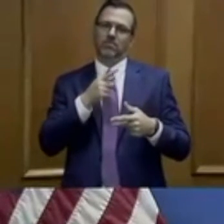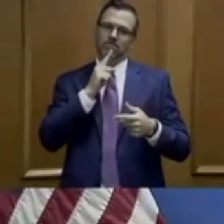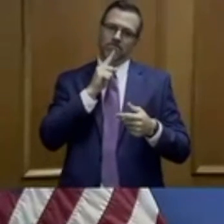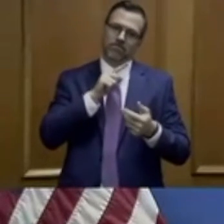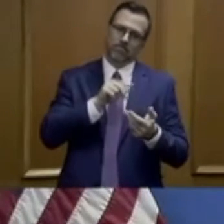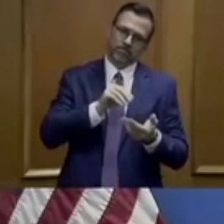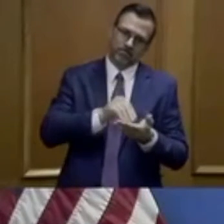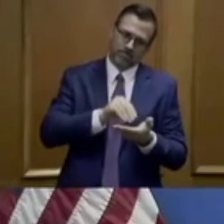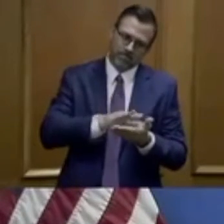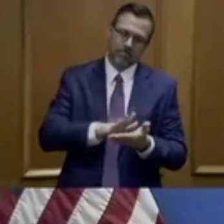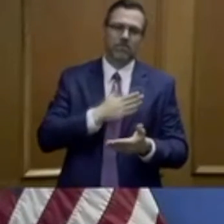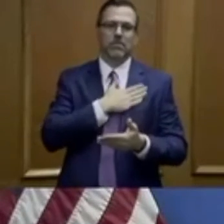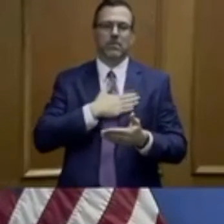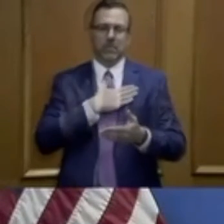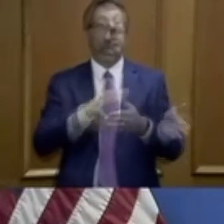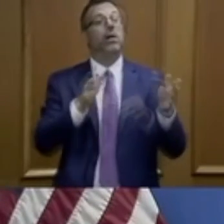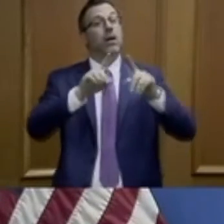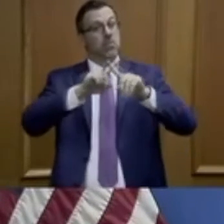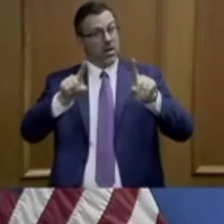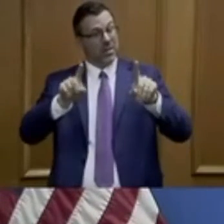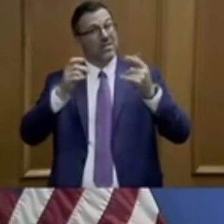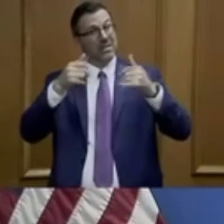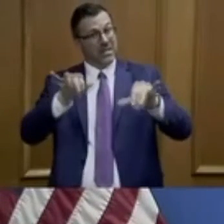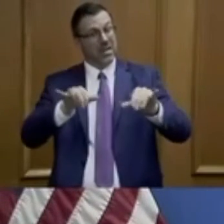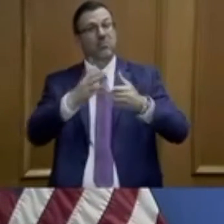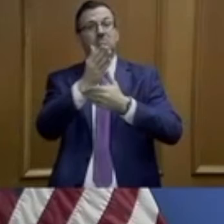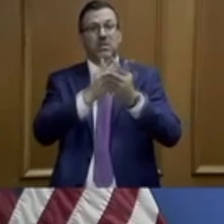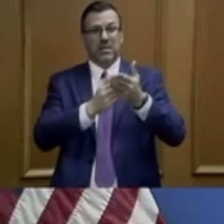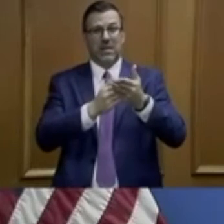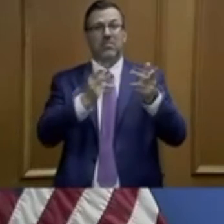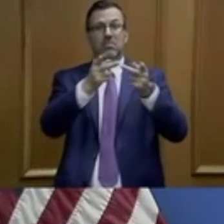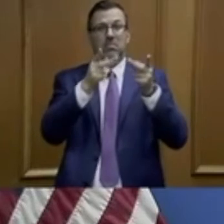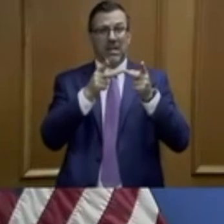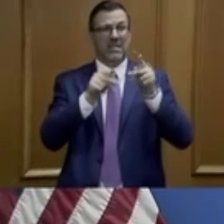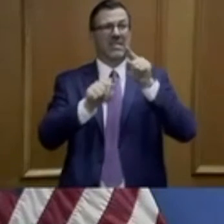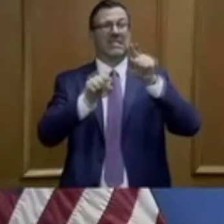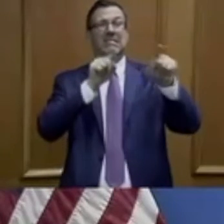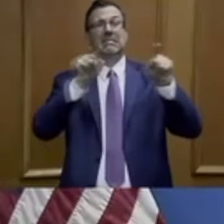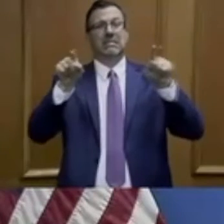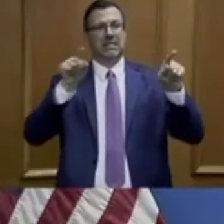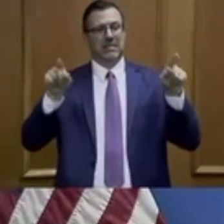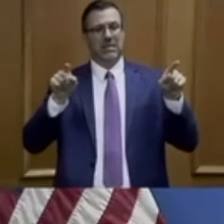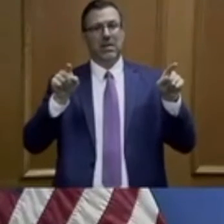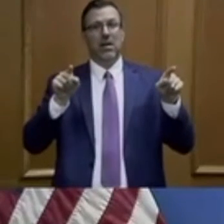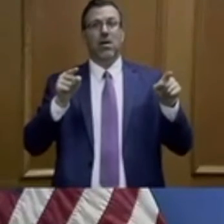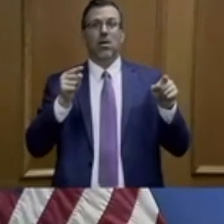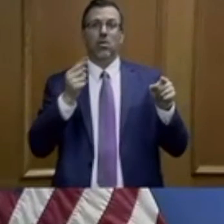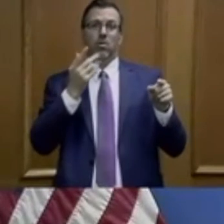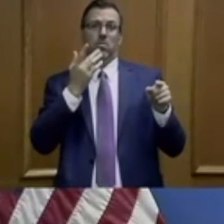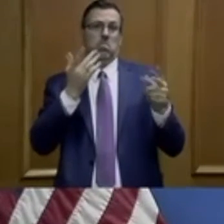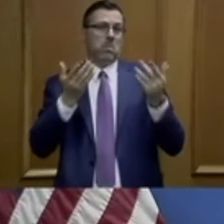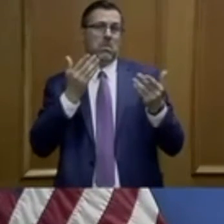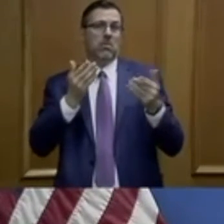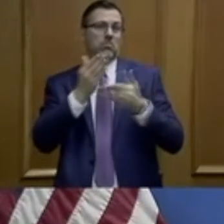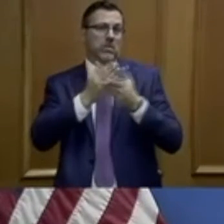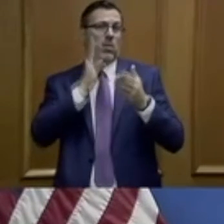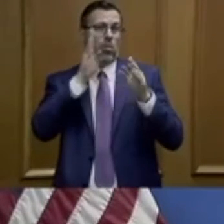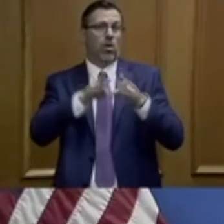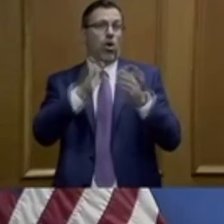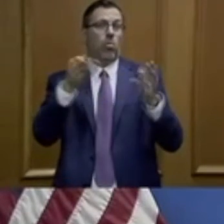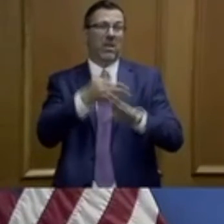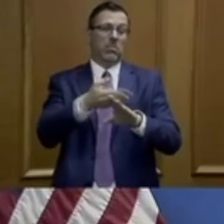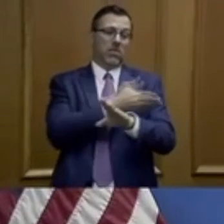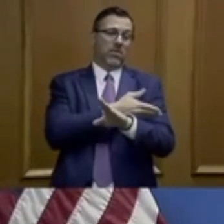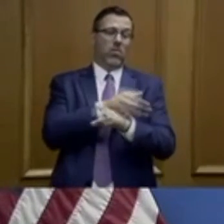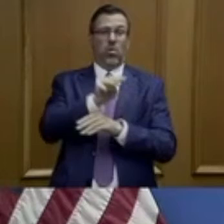like wearing a mask in public places. There are some places that we anticipate opening before the end of May. The first